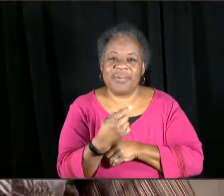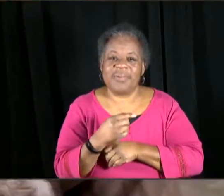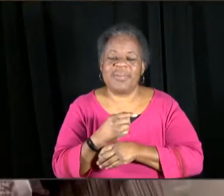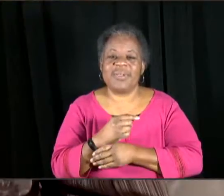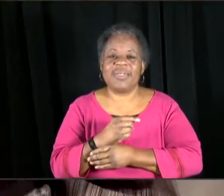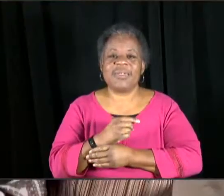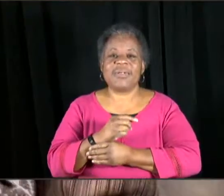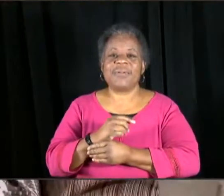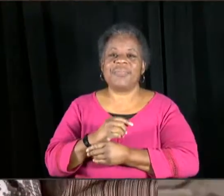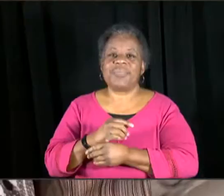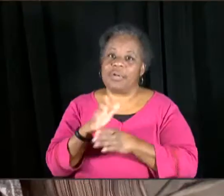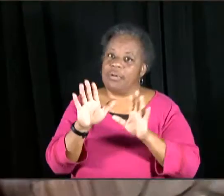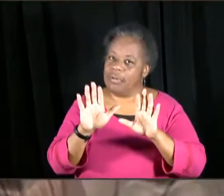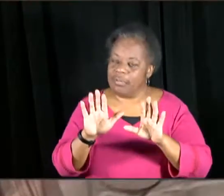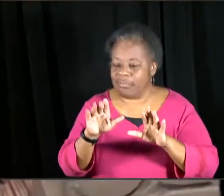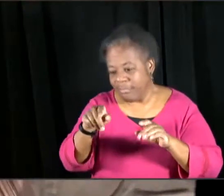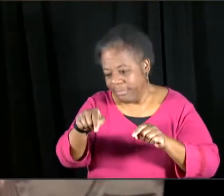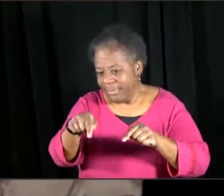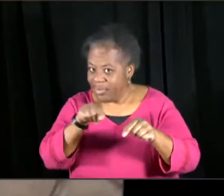Well, I'm getting ahead of myself.